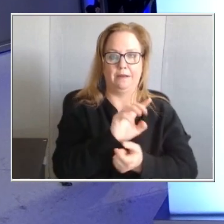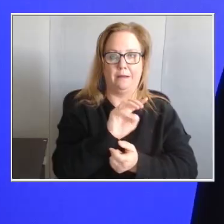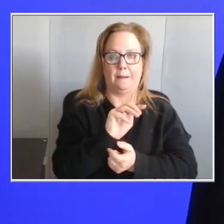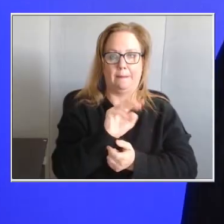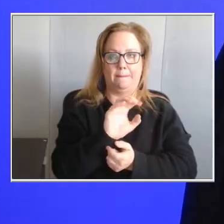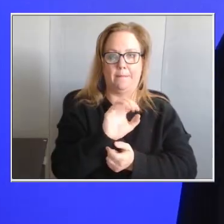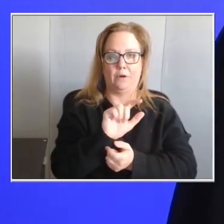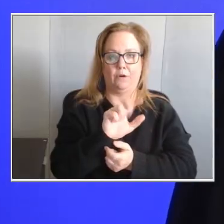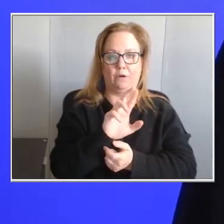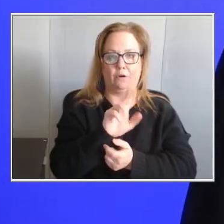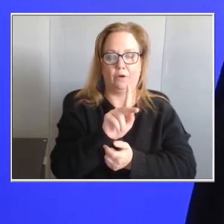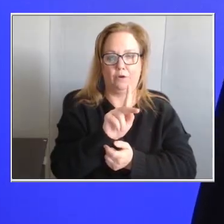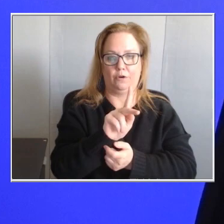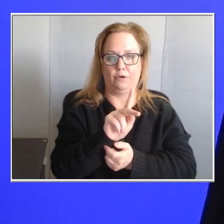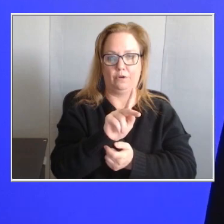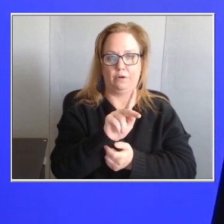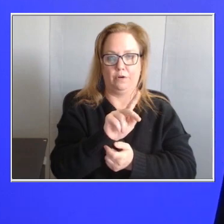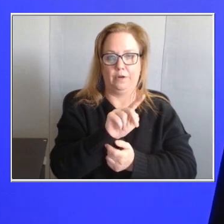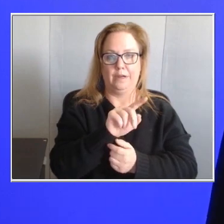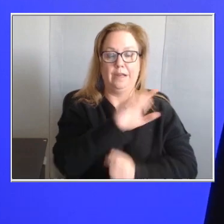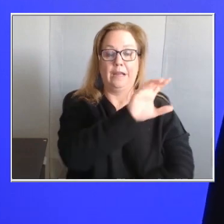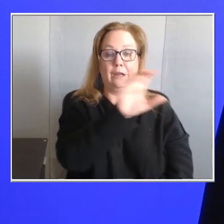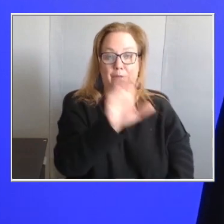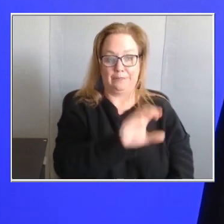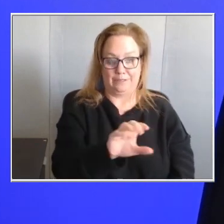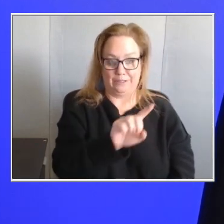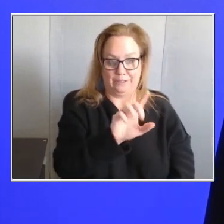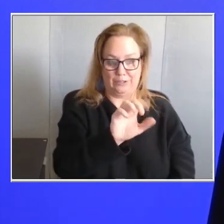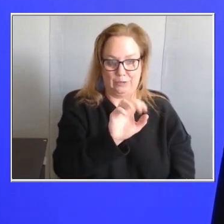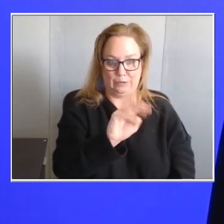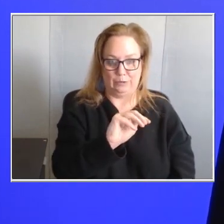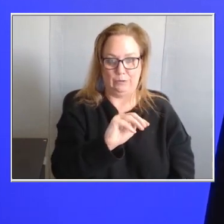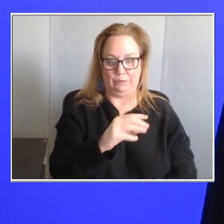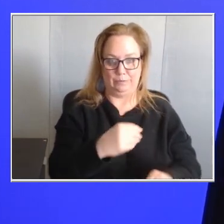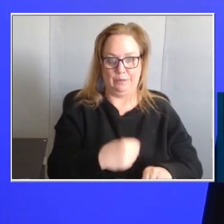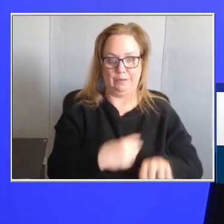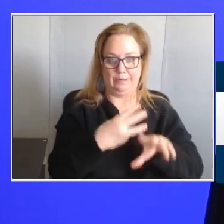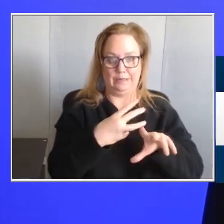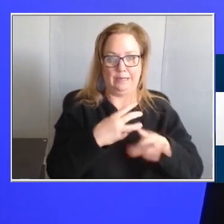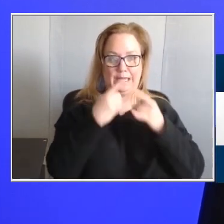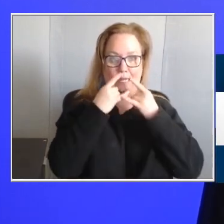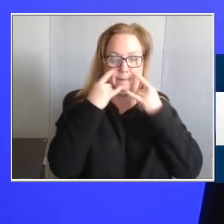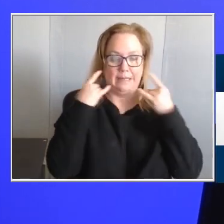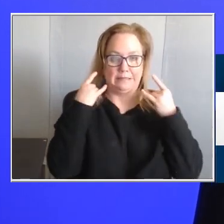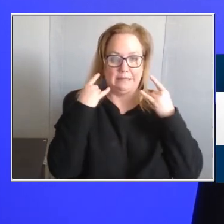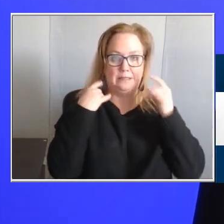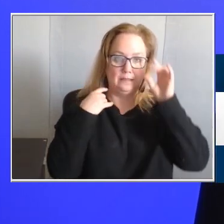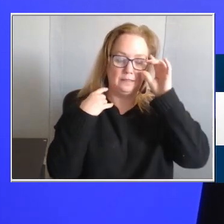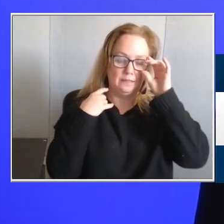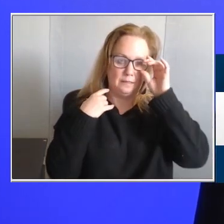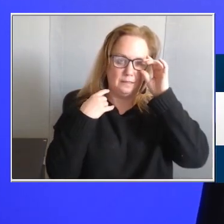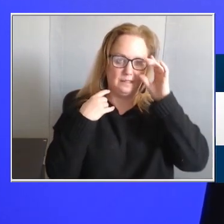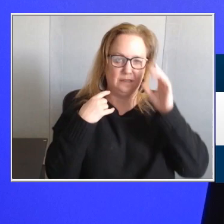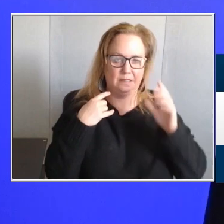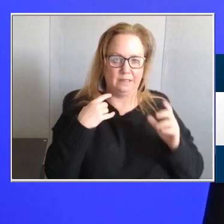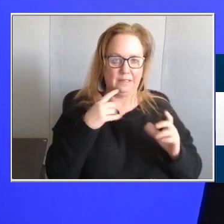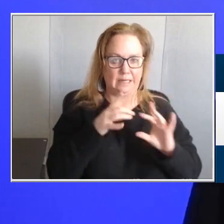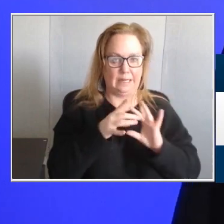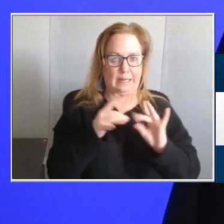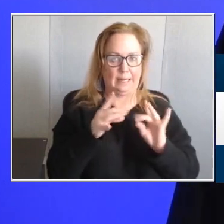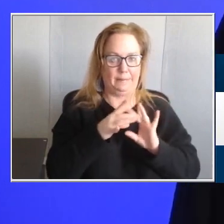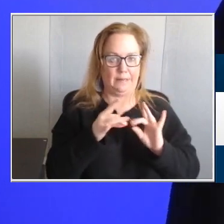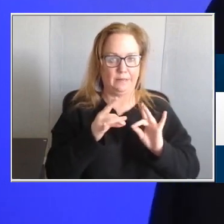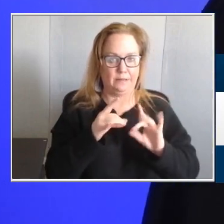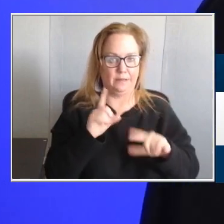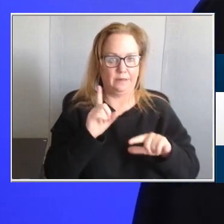Well, it was in a Zoom call, and he had a mask on, and he mentioned, "You